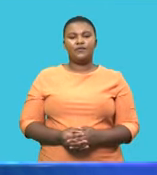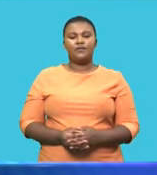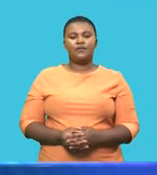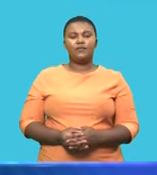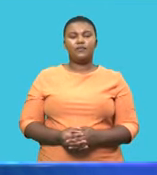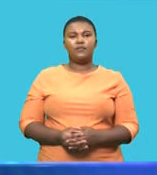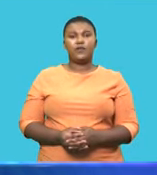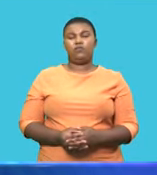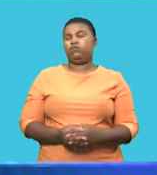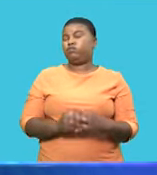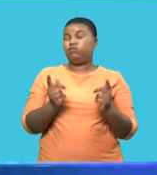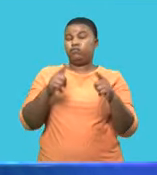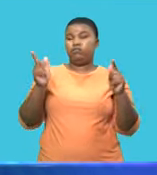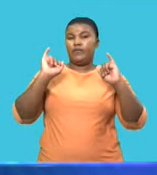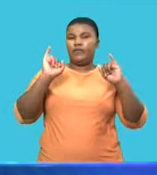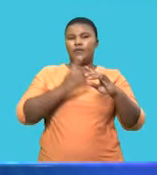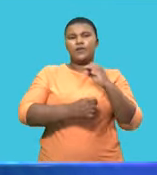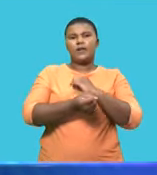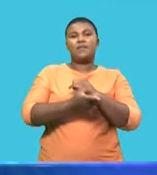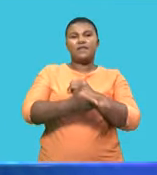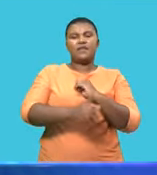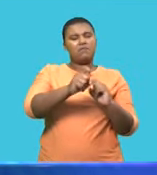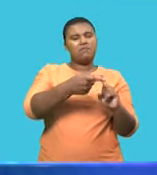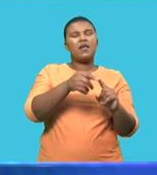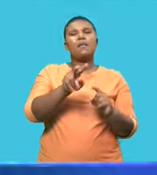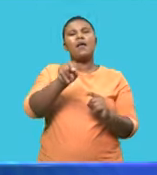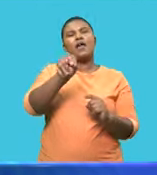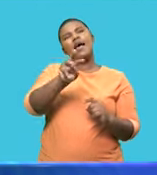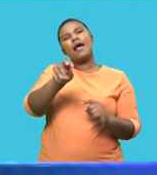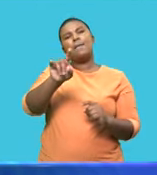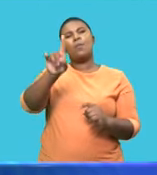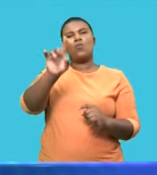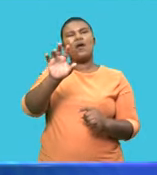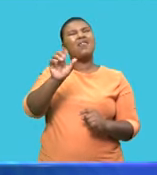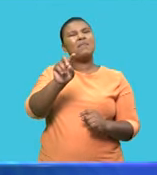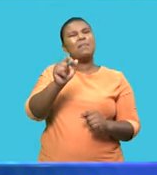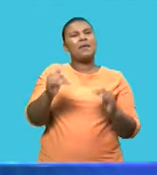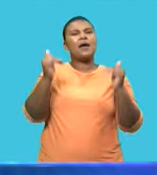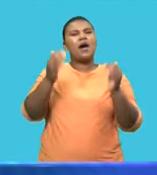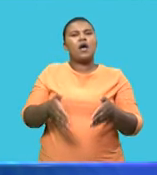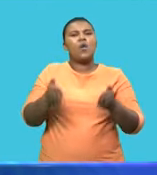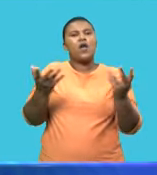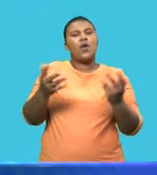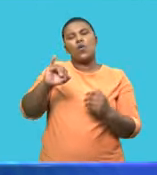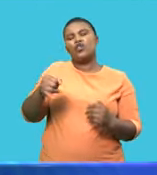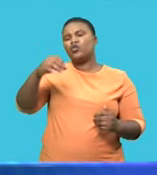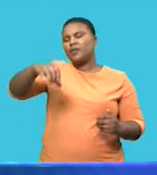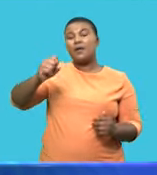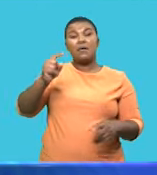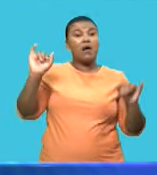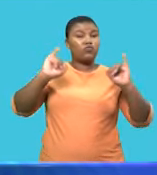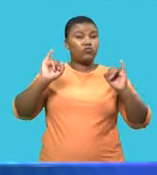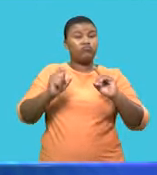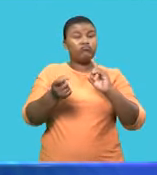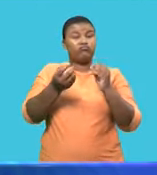Now, a major crash involving multiple vehicles on the M1 highway near Atholl off-ramp in Johannesburg has resulted in fatalities and serious